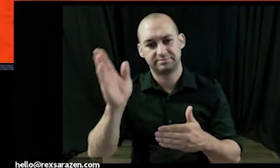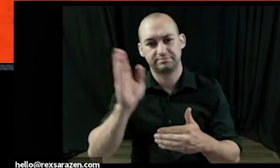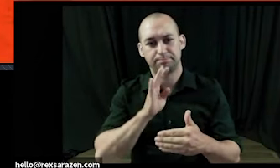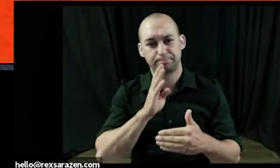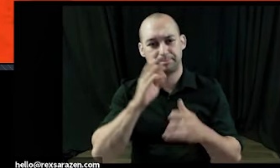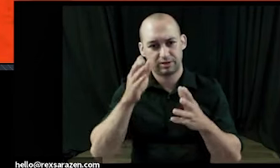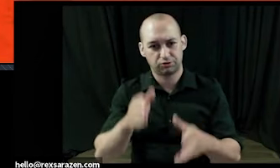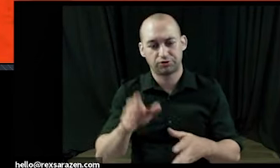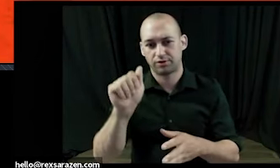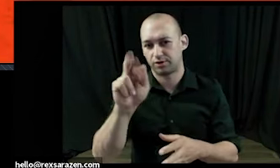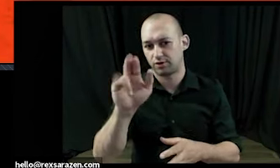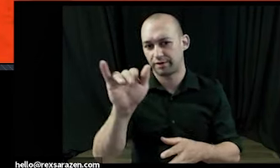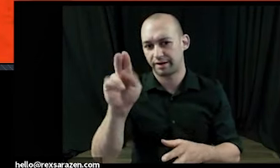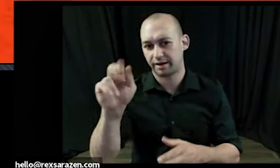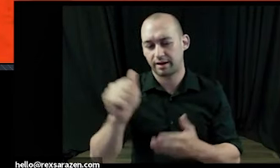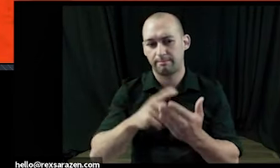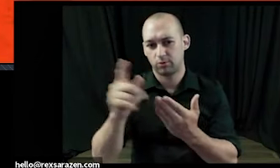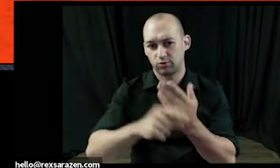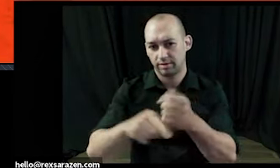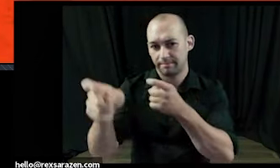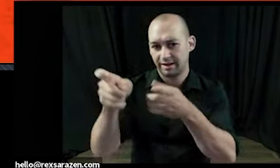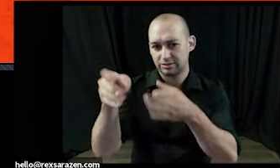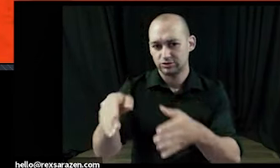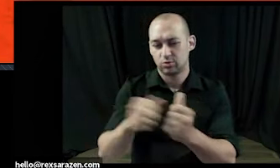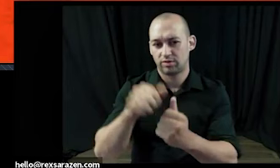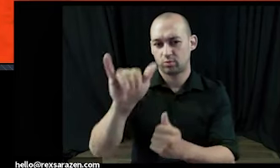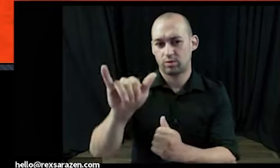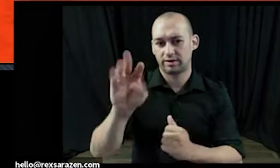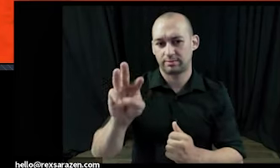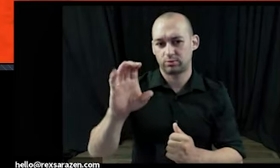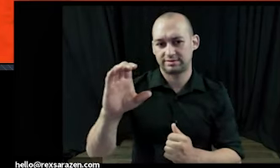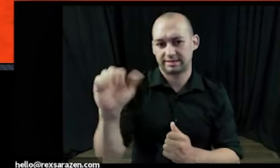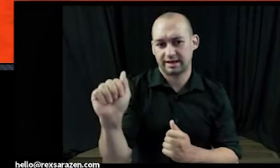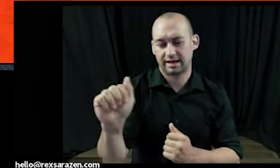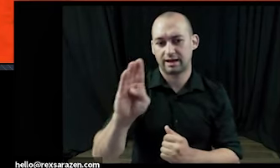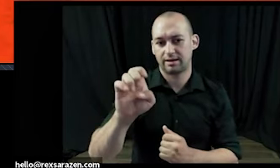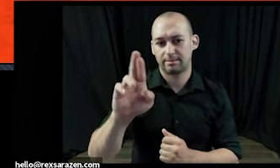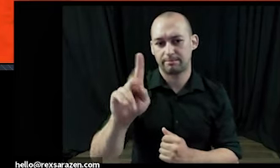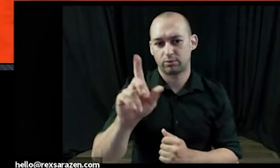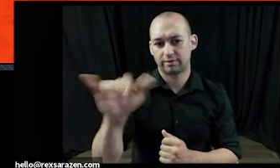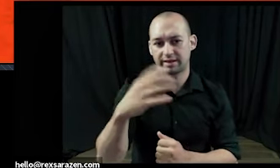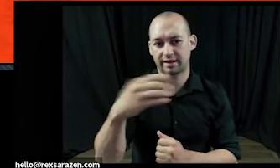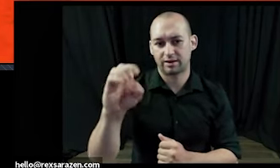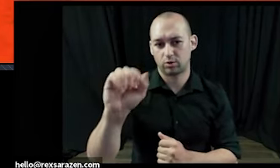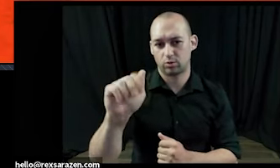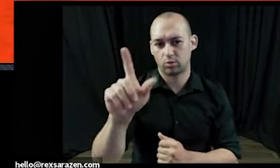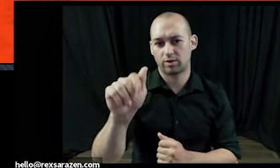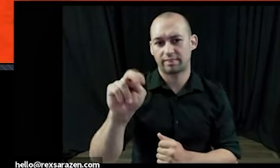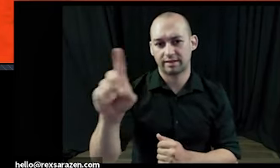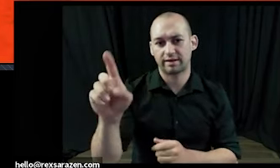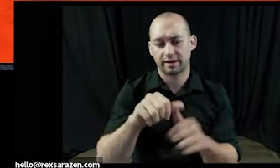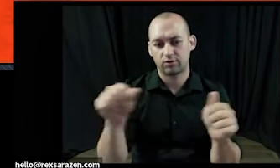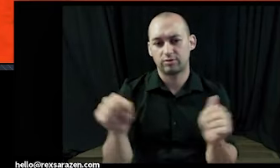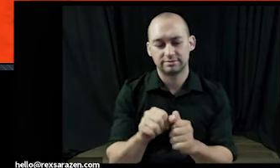who is the program manager with the YWCA Berkeley and Oakland areas. Take it